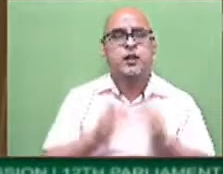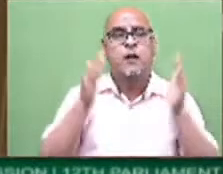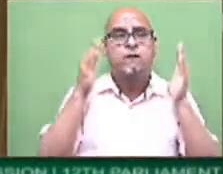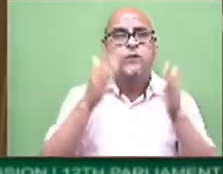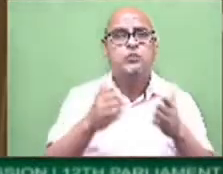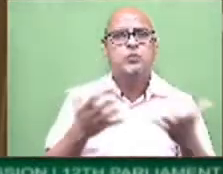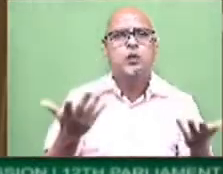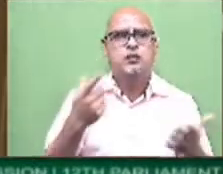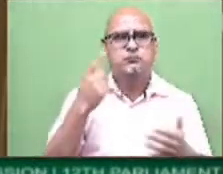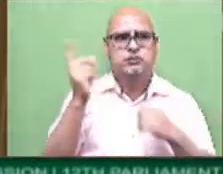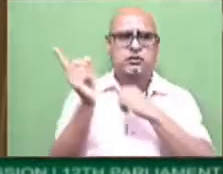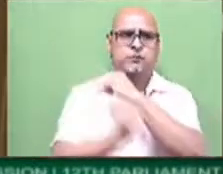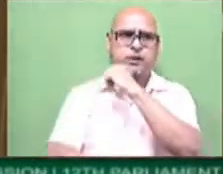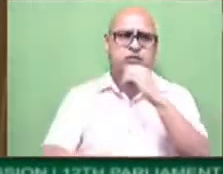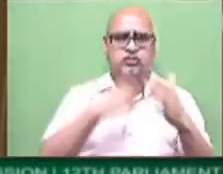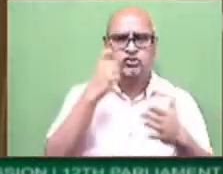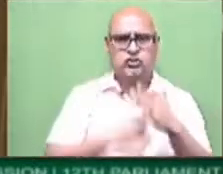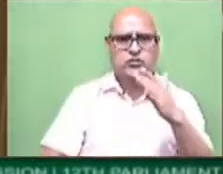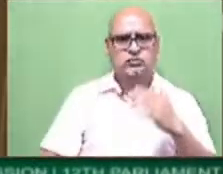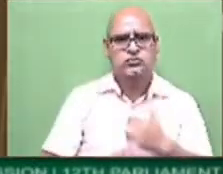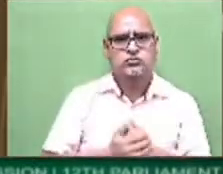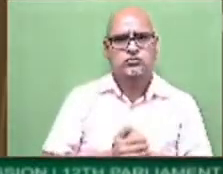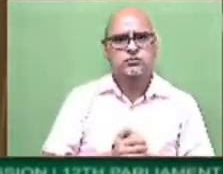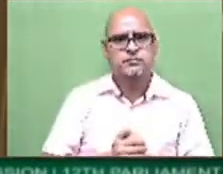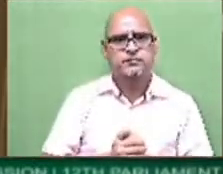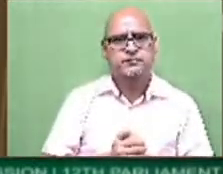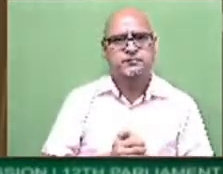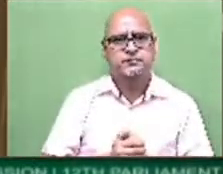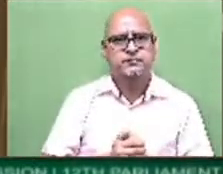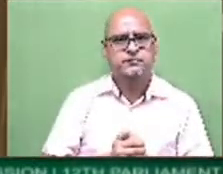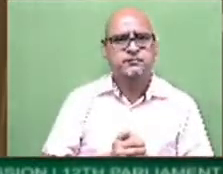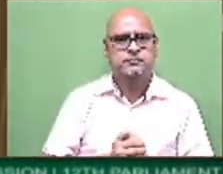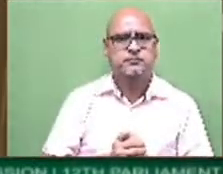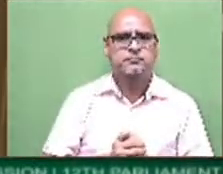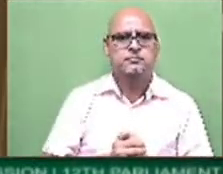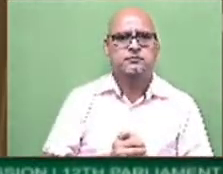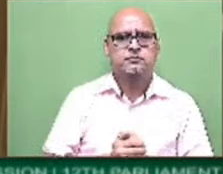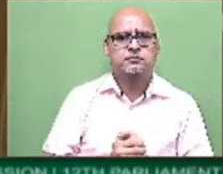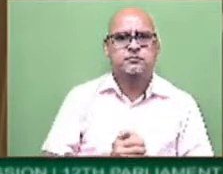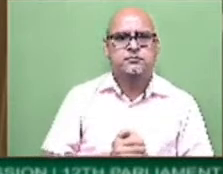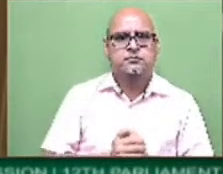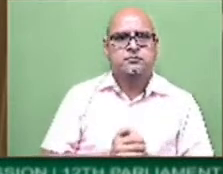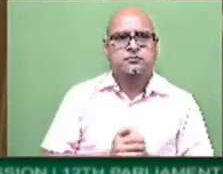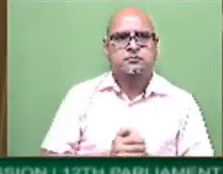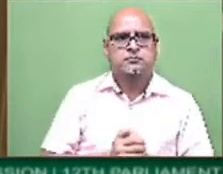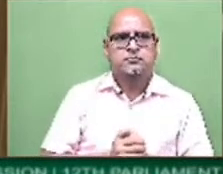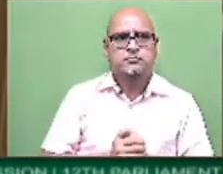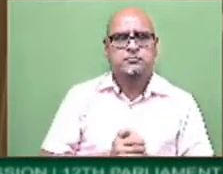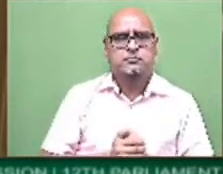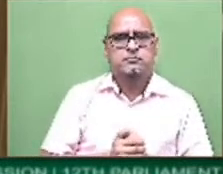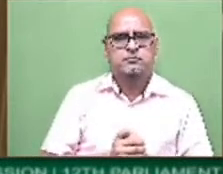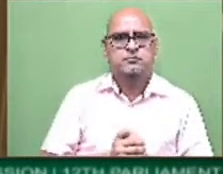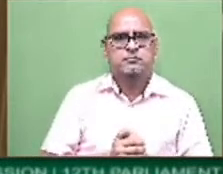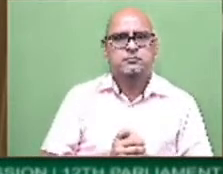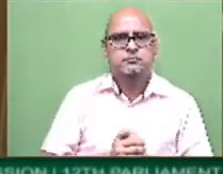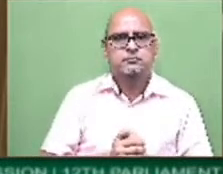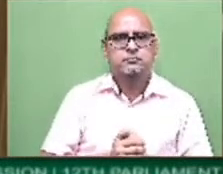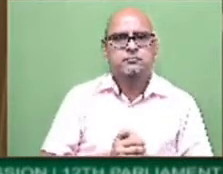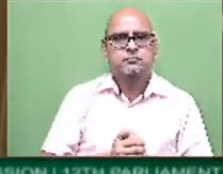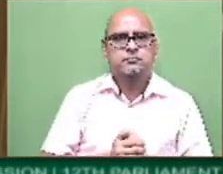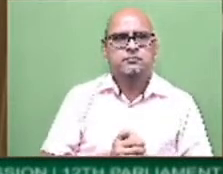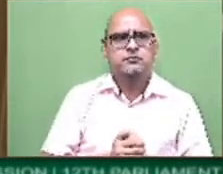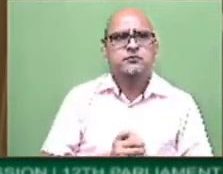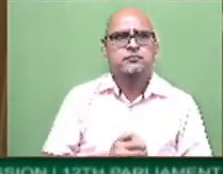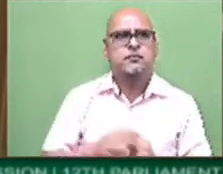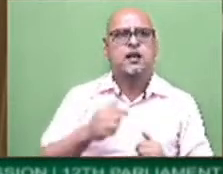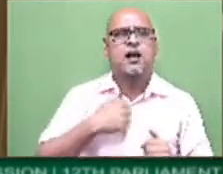the Public Health Ordinance, Chapter 12, Number 4. Before I proceed, I just wanted to congratulate all members